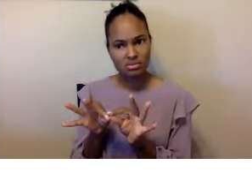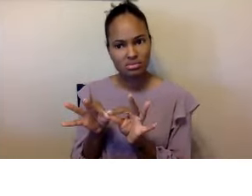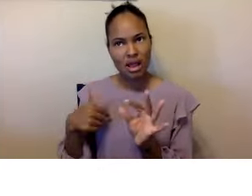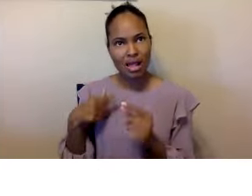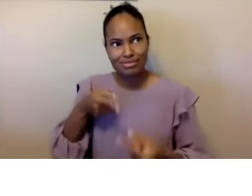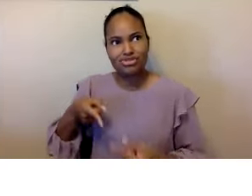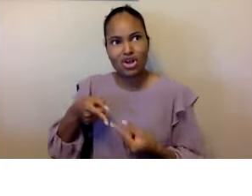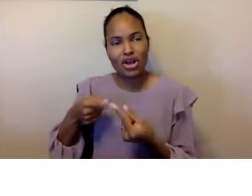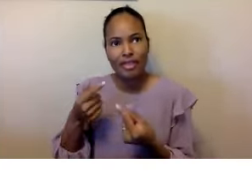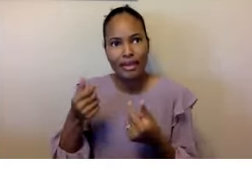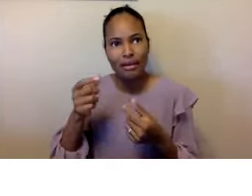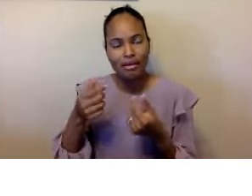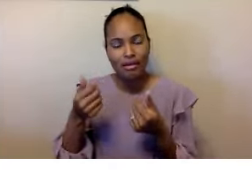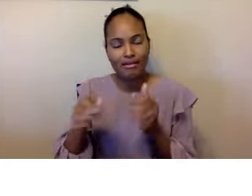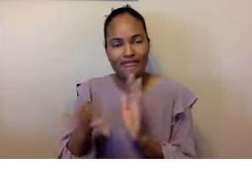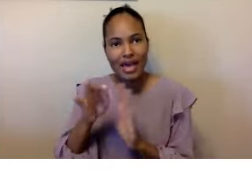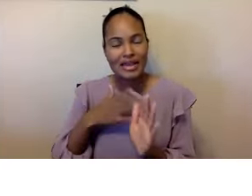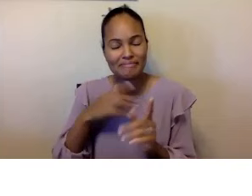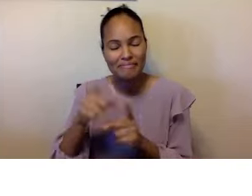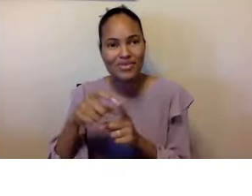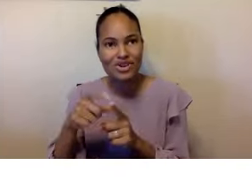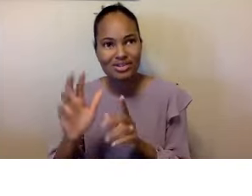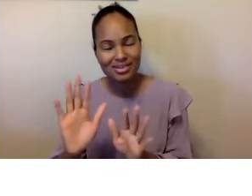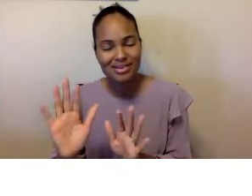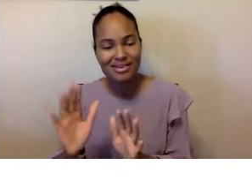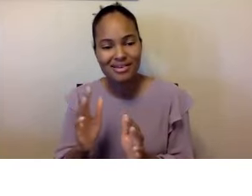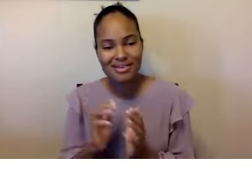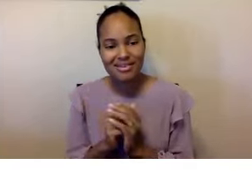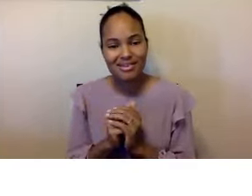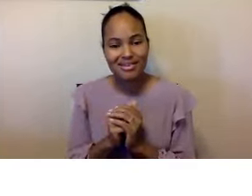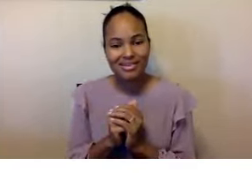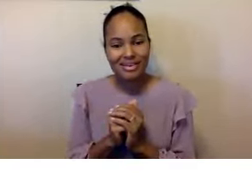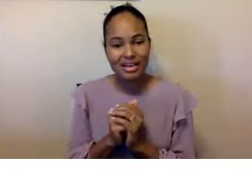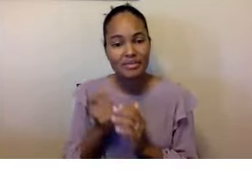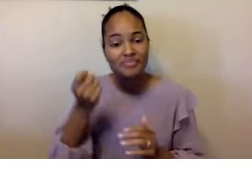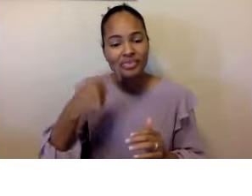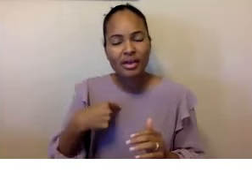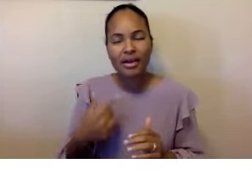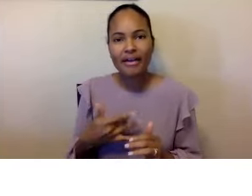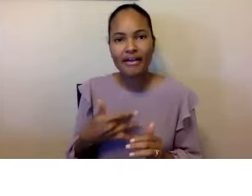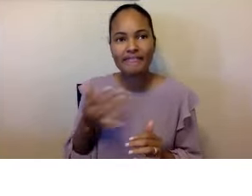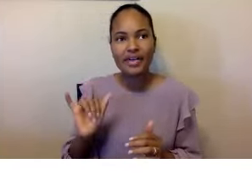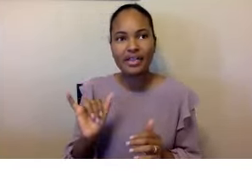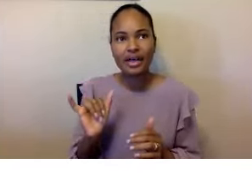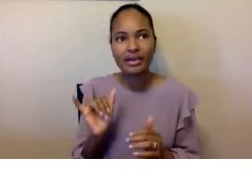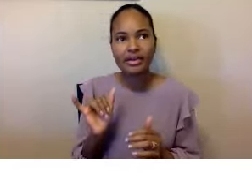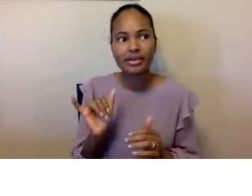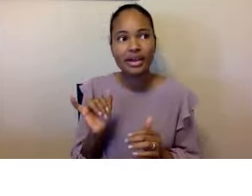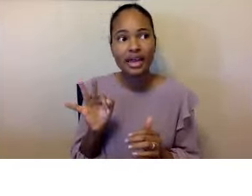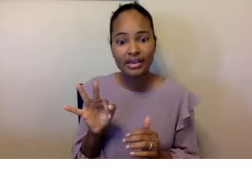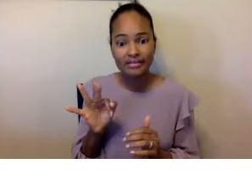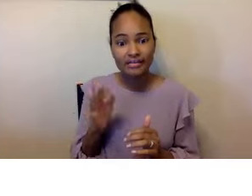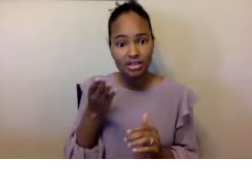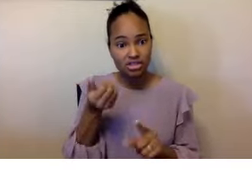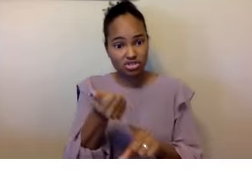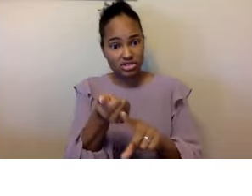struggling with finding the words, but I feel like if you are an individual with